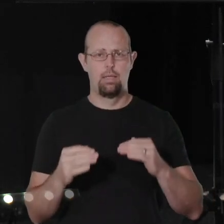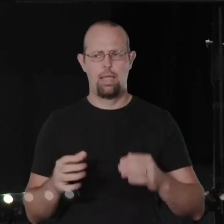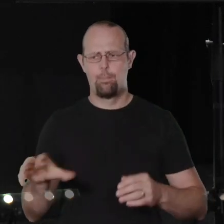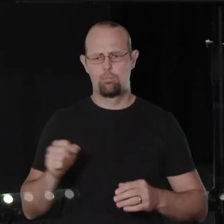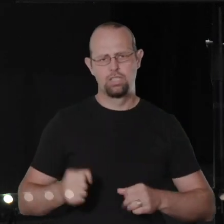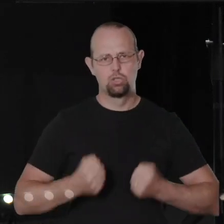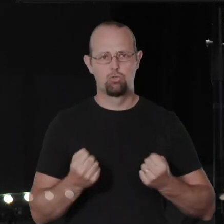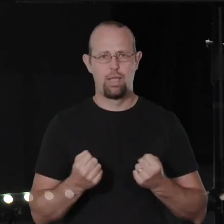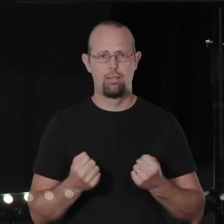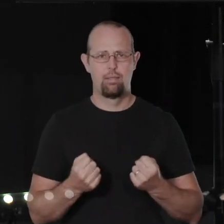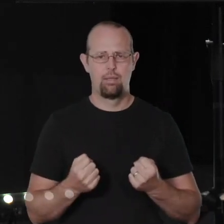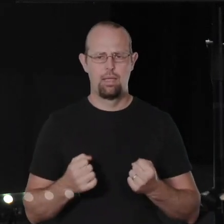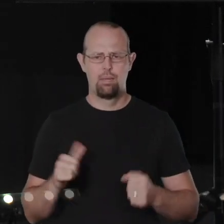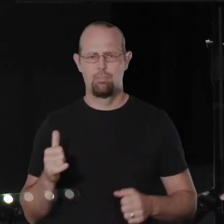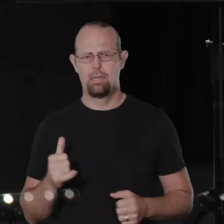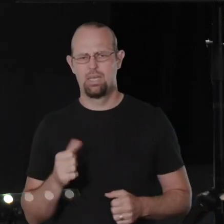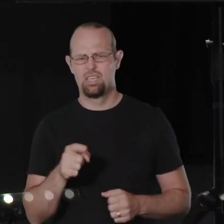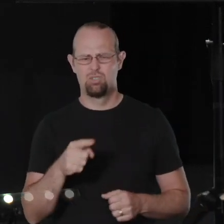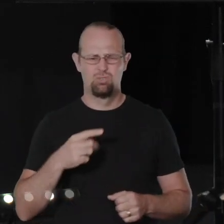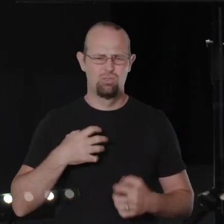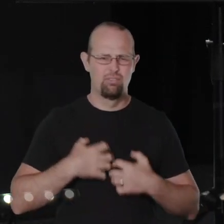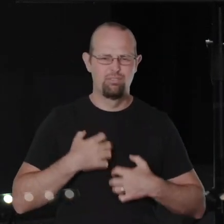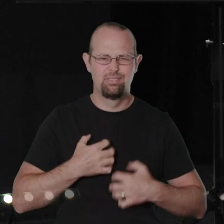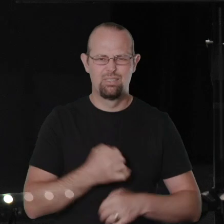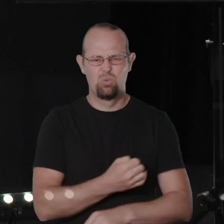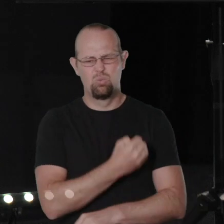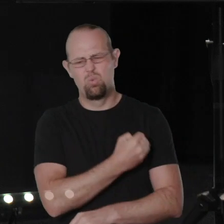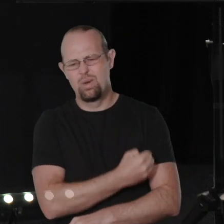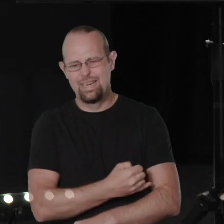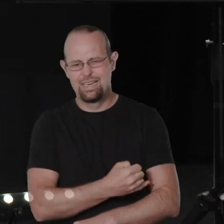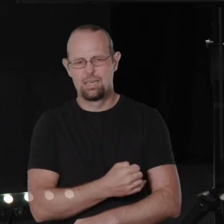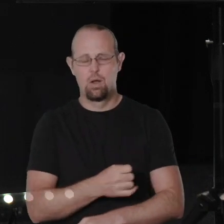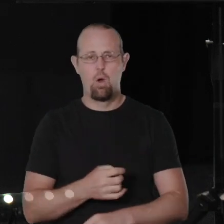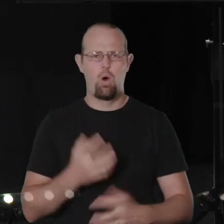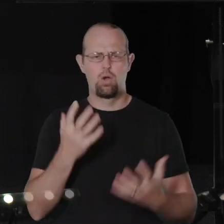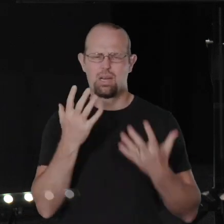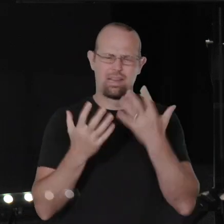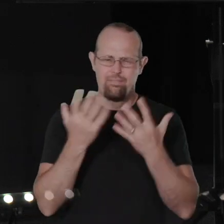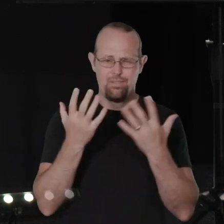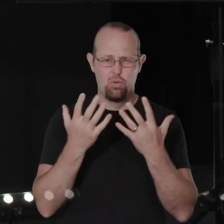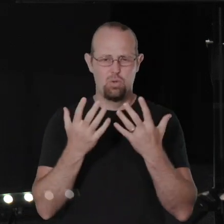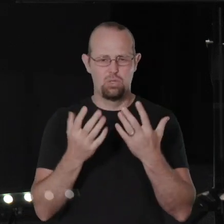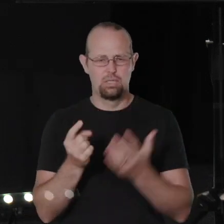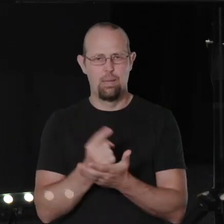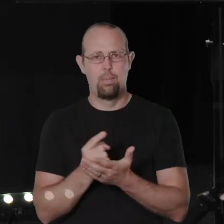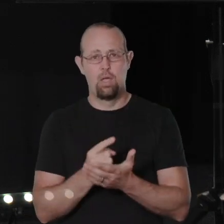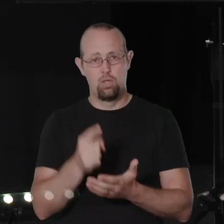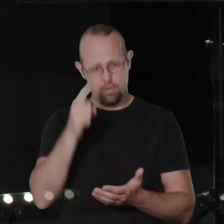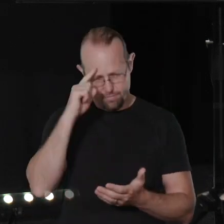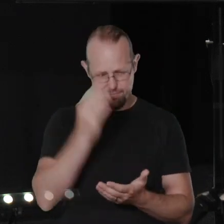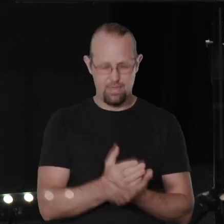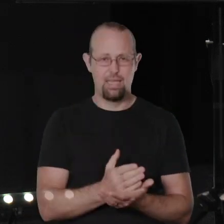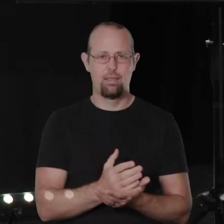moment. Maybe you feel low. It could be that you're confused about your faith. Open your Bible again. Let